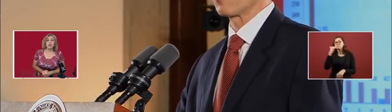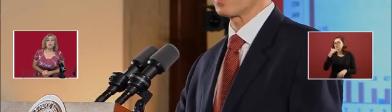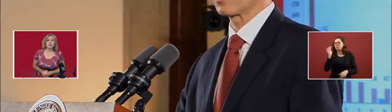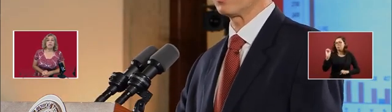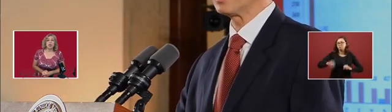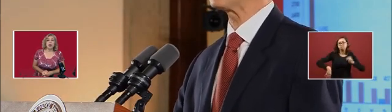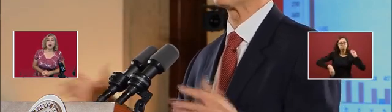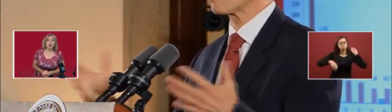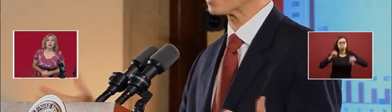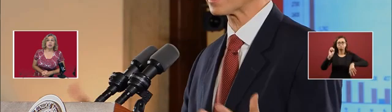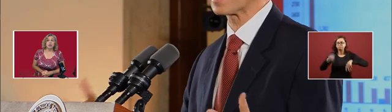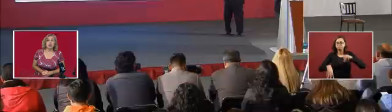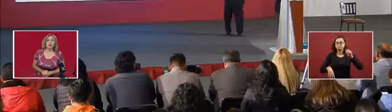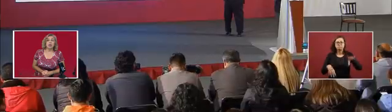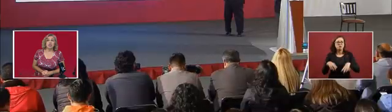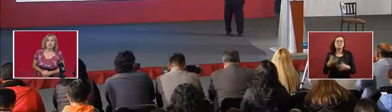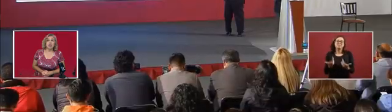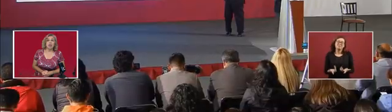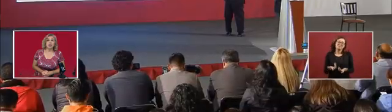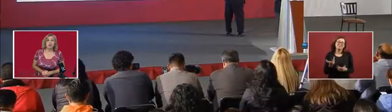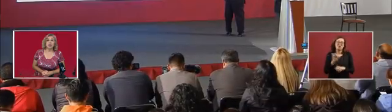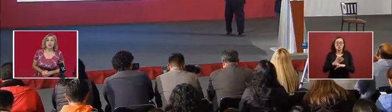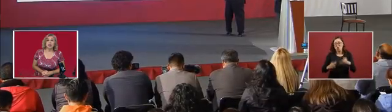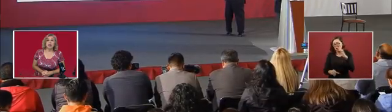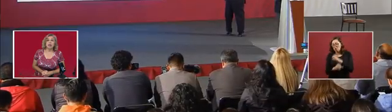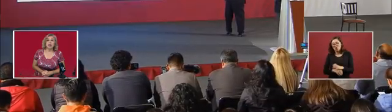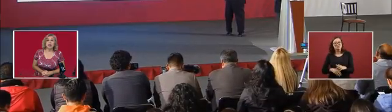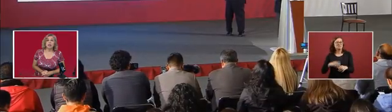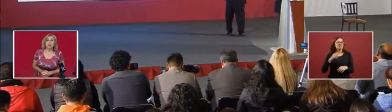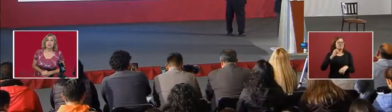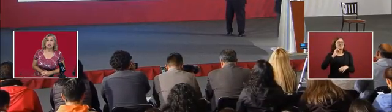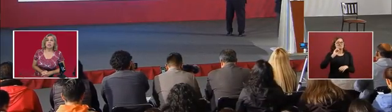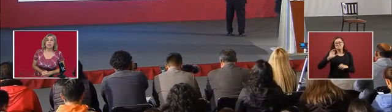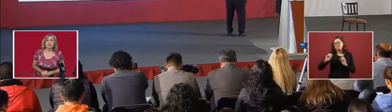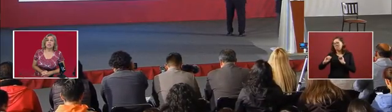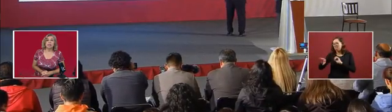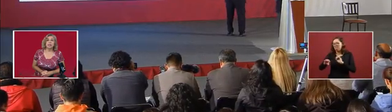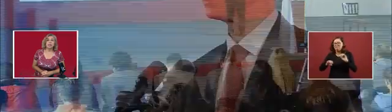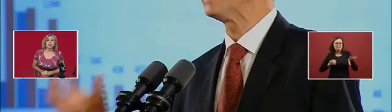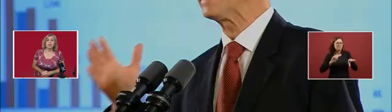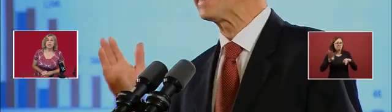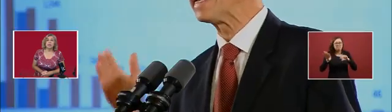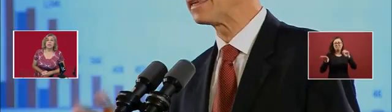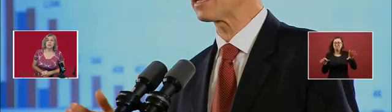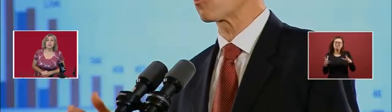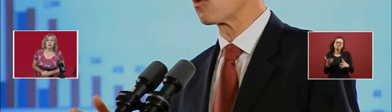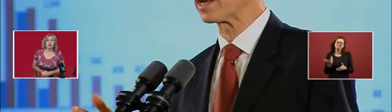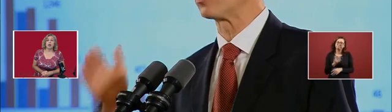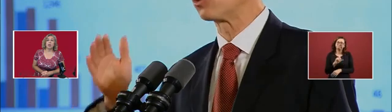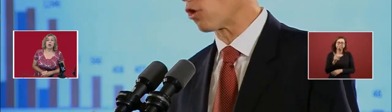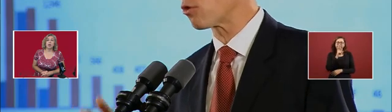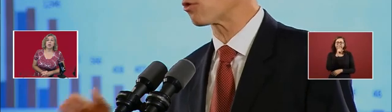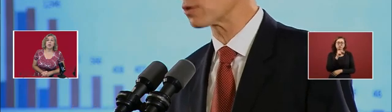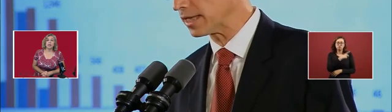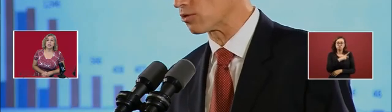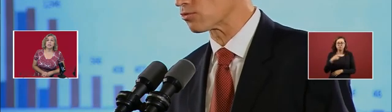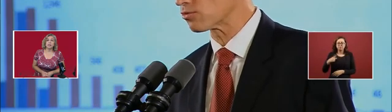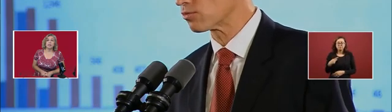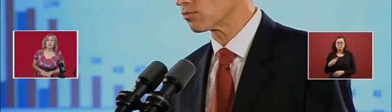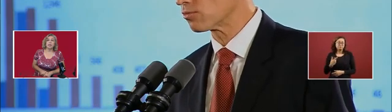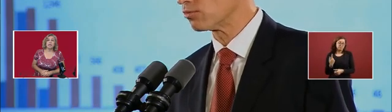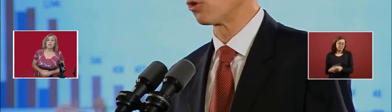and keep, and if the municipalities aren't doing, the community needs to make sure they do